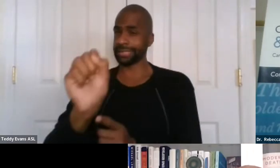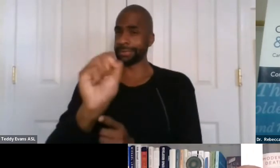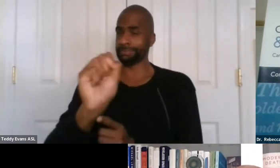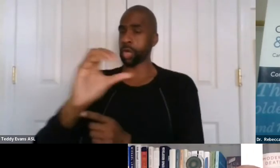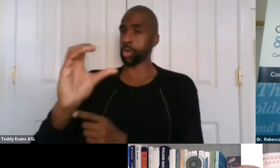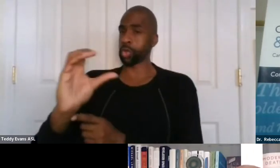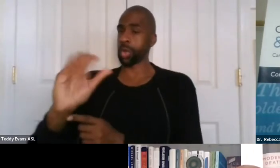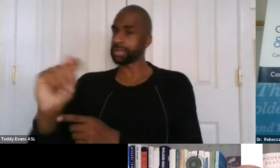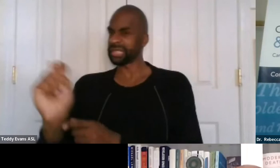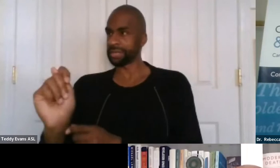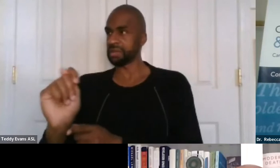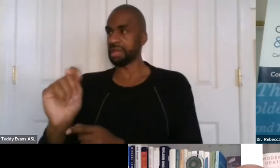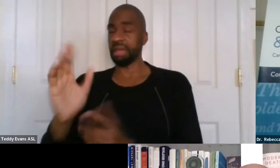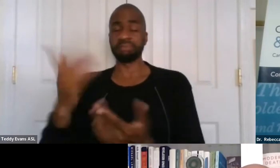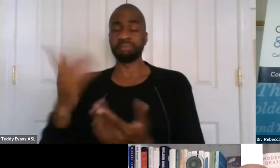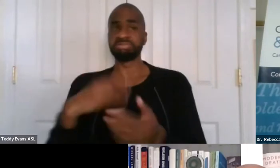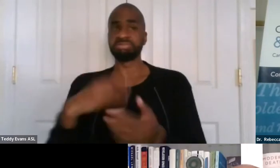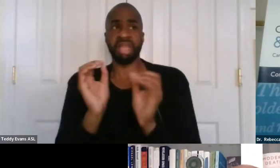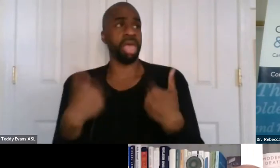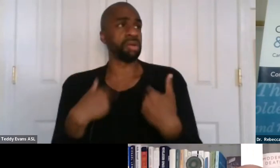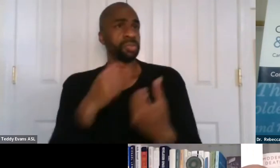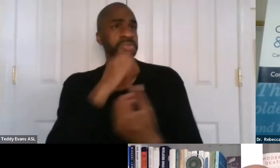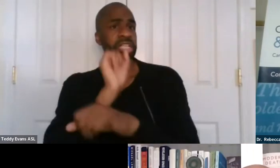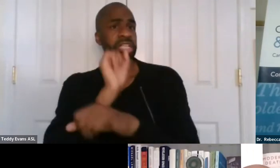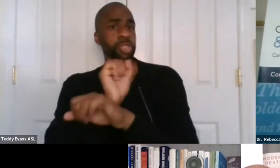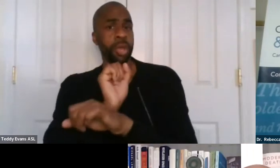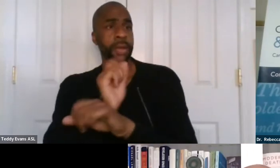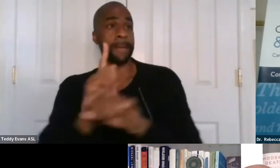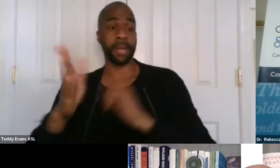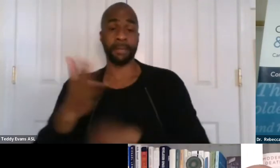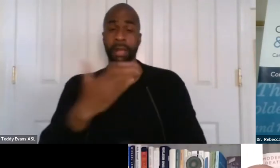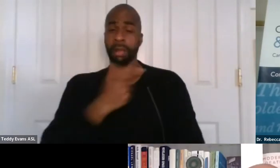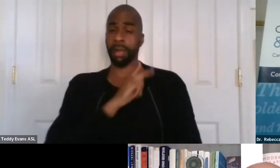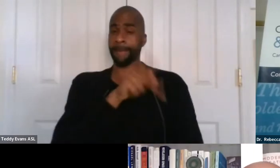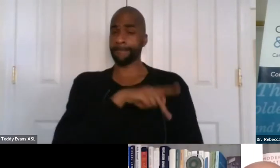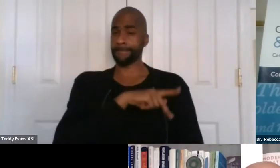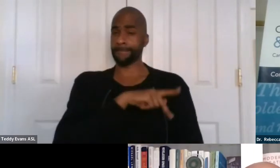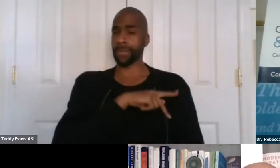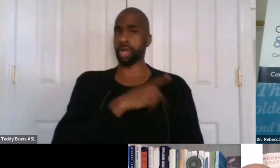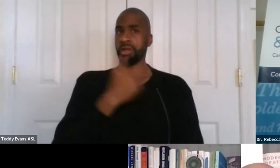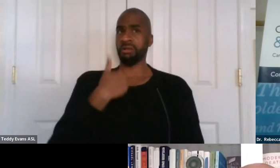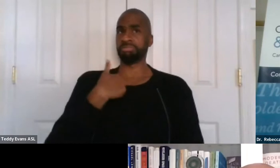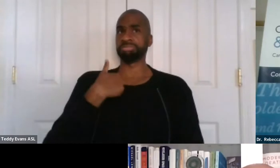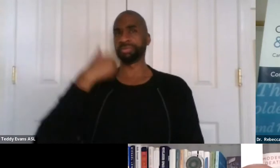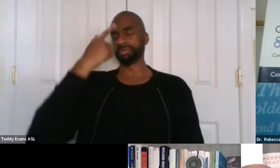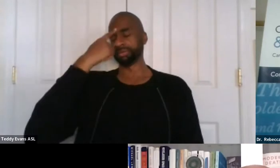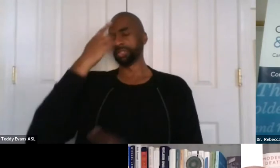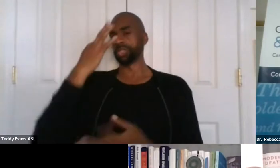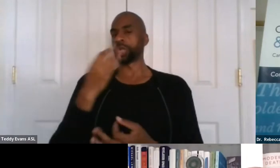do. Again, but my own personal philosophy is to leave these as a last